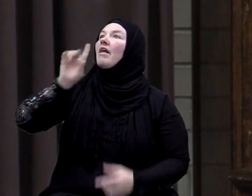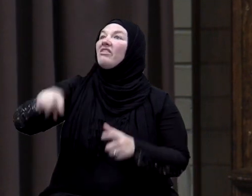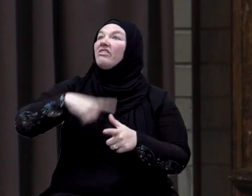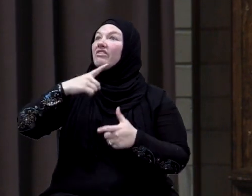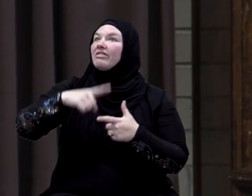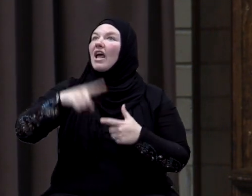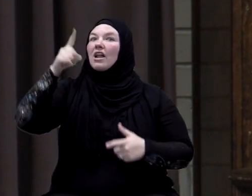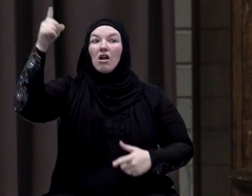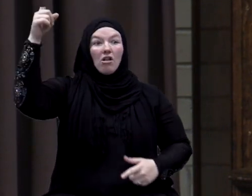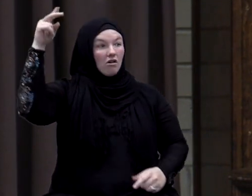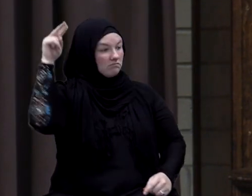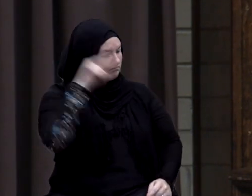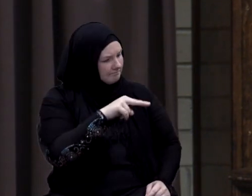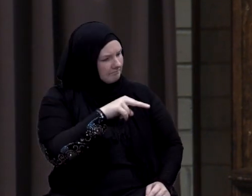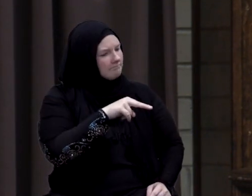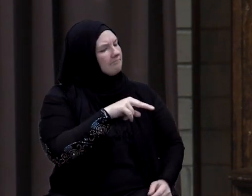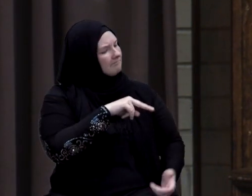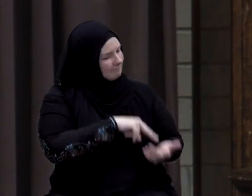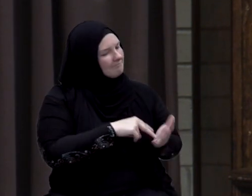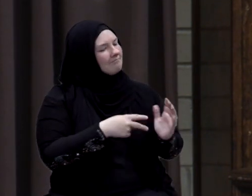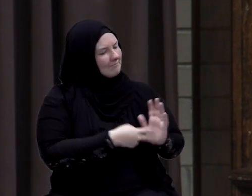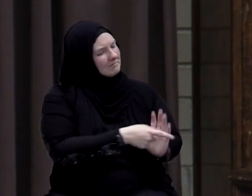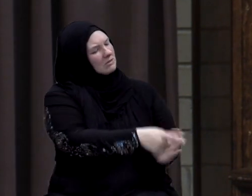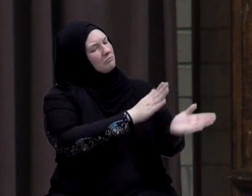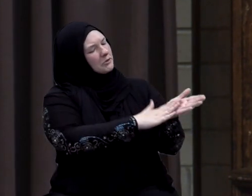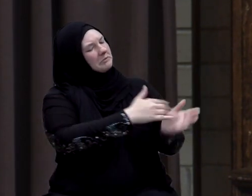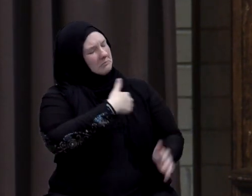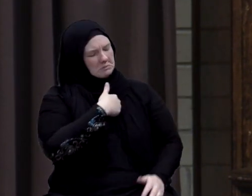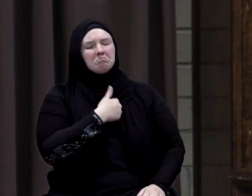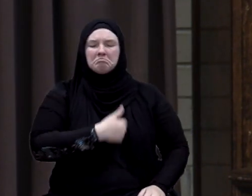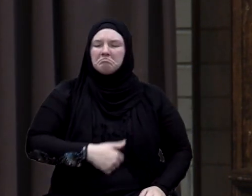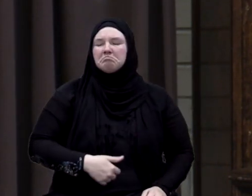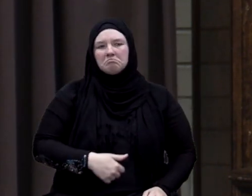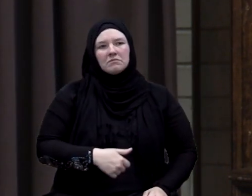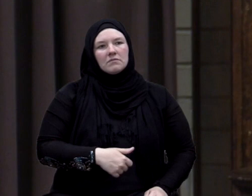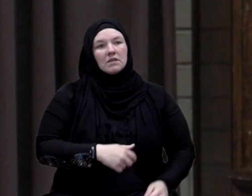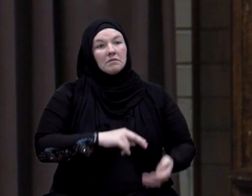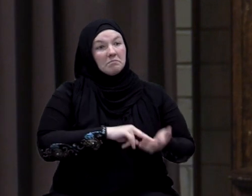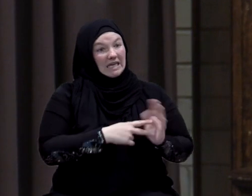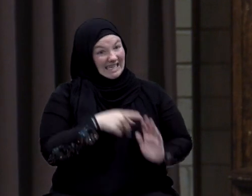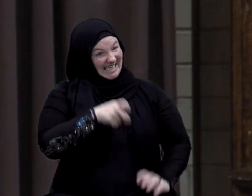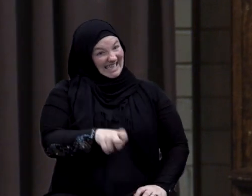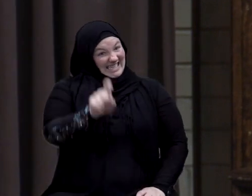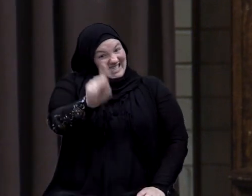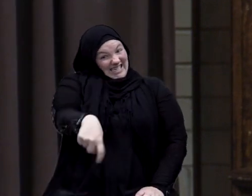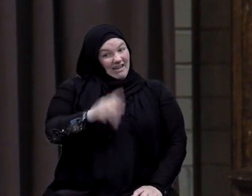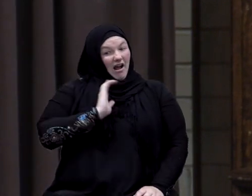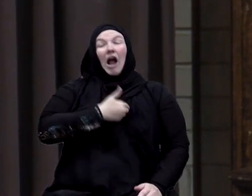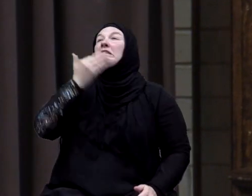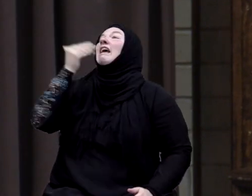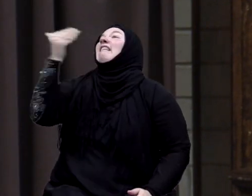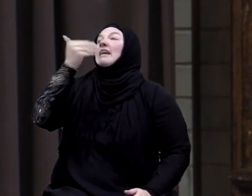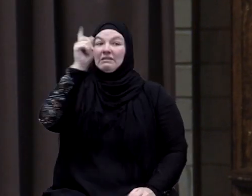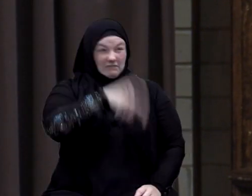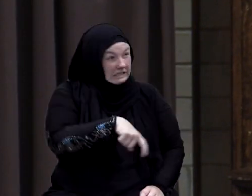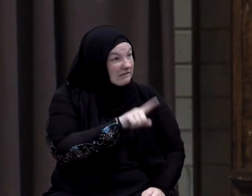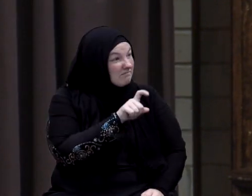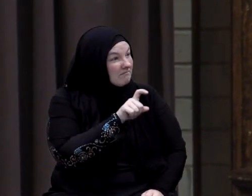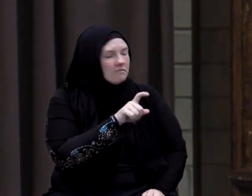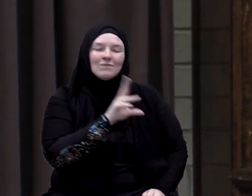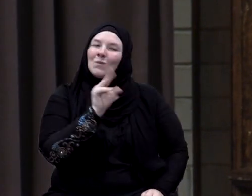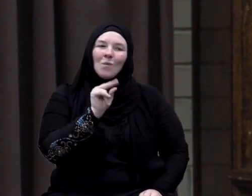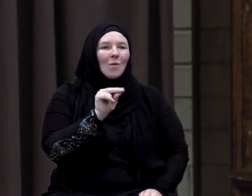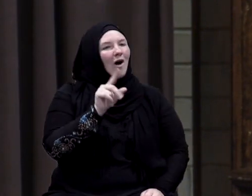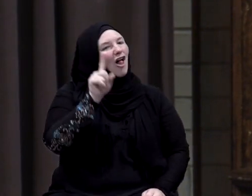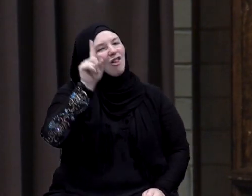me, subhanallah. Does he need our praise? Does he need our hamd? Does he need our thanks?